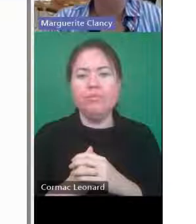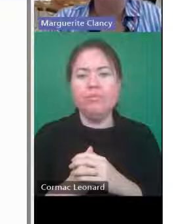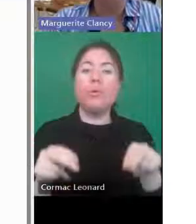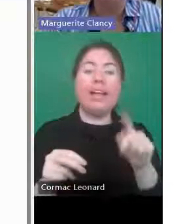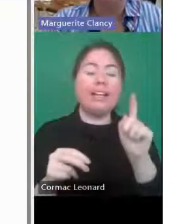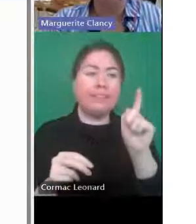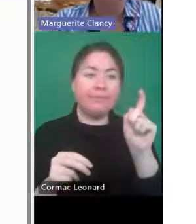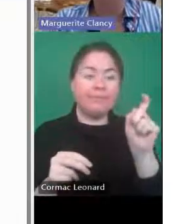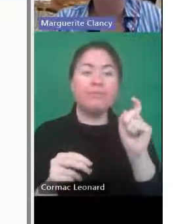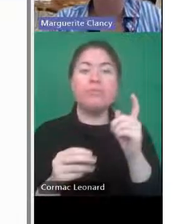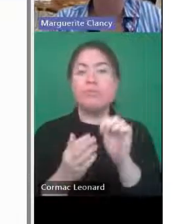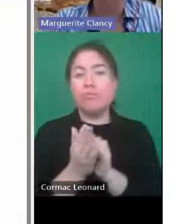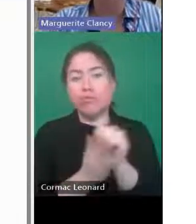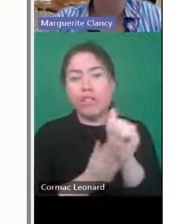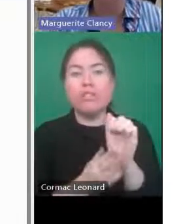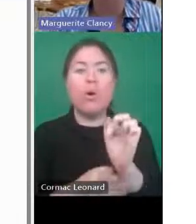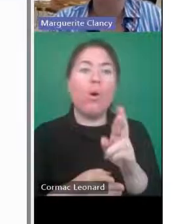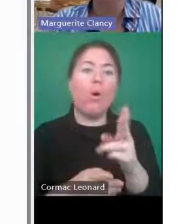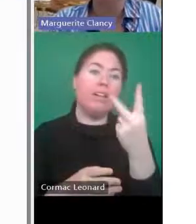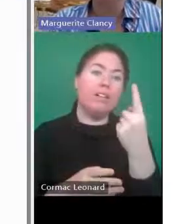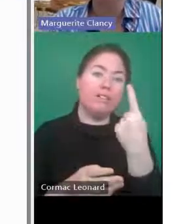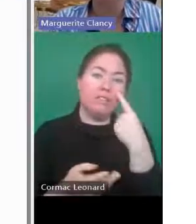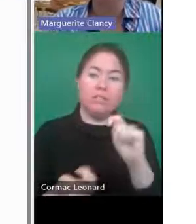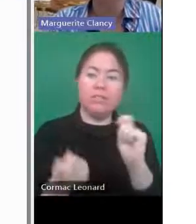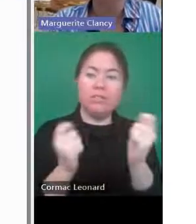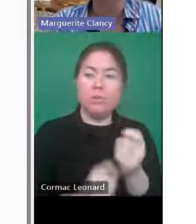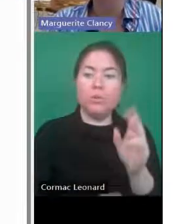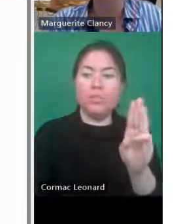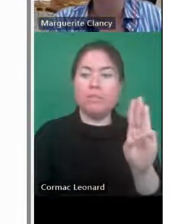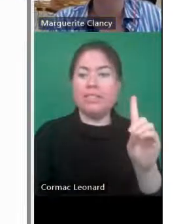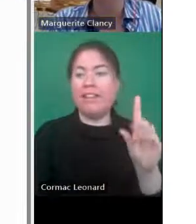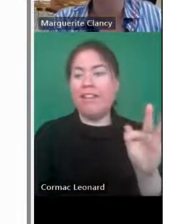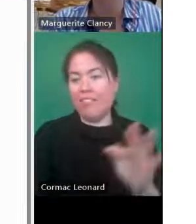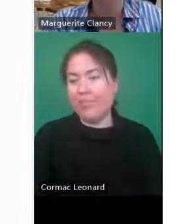in PDF. And I'll talk through that process as we go through.